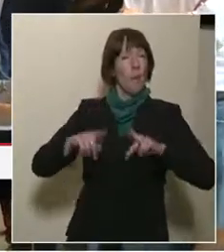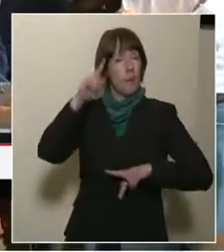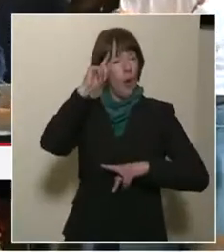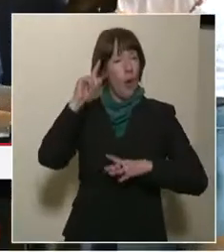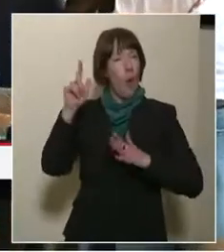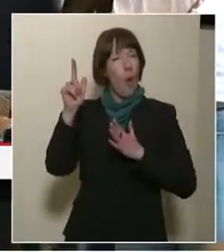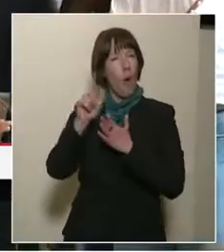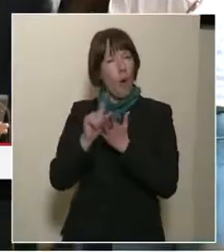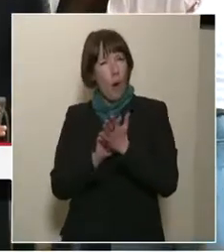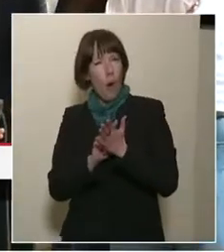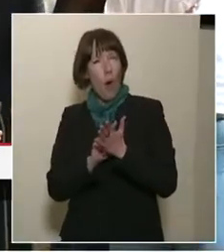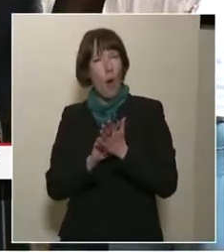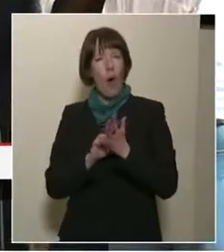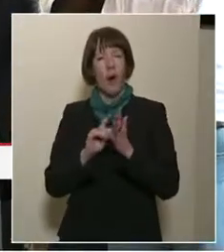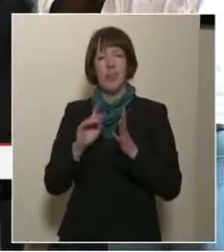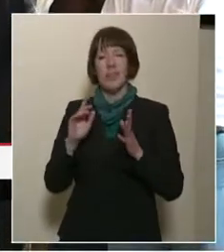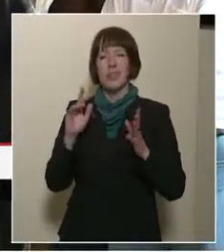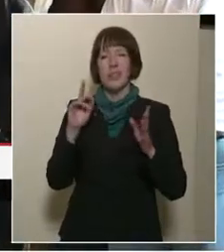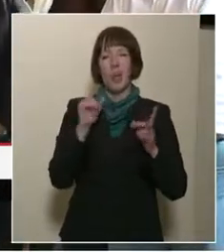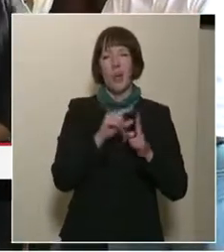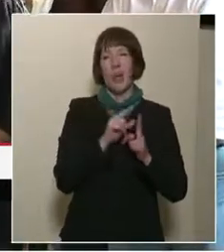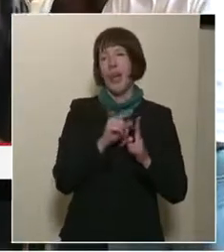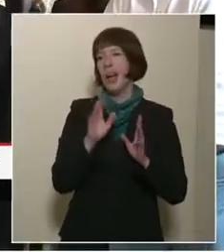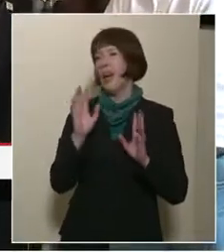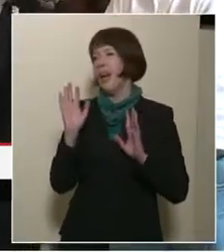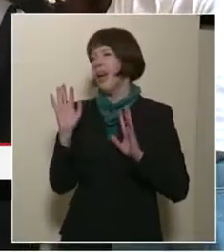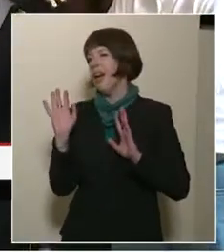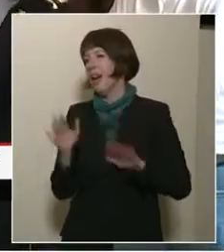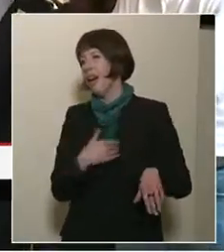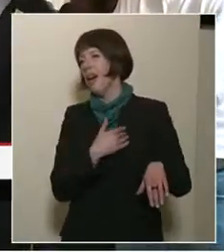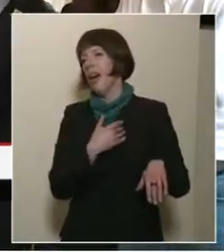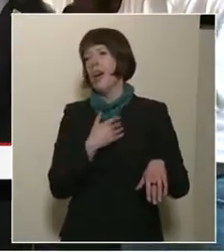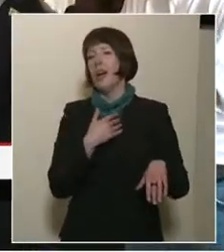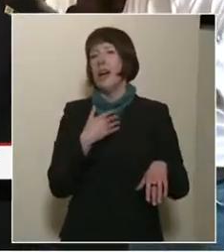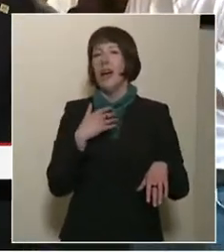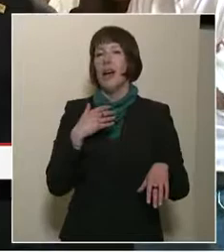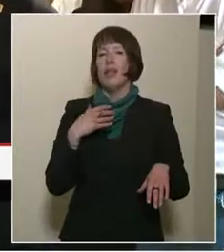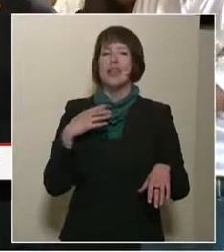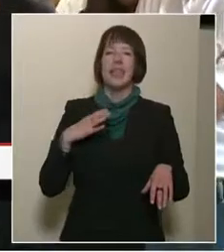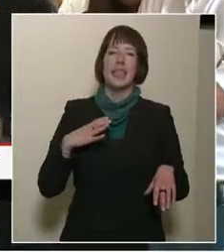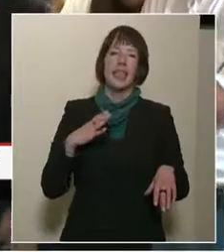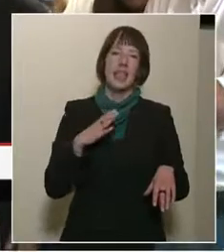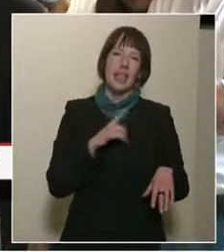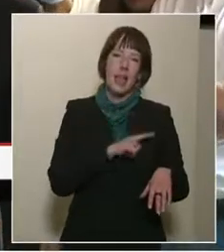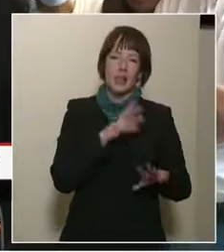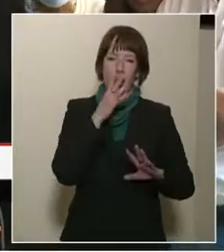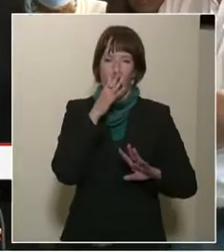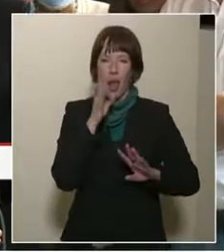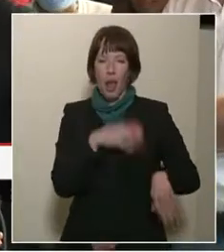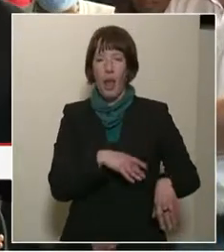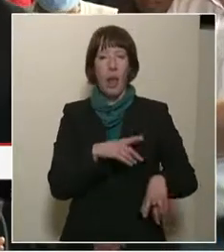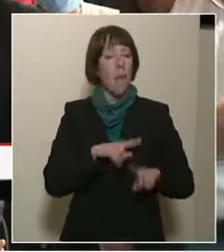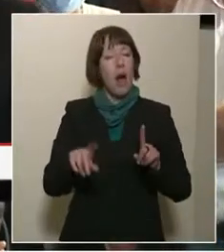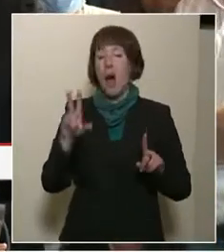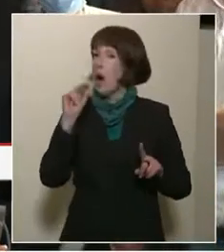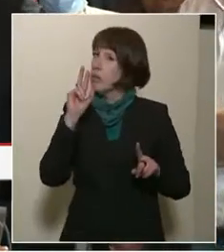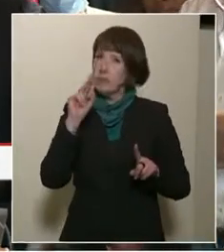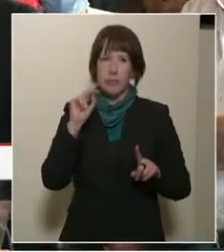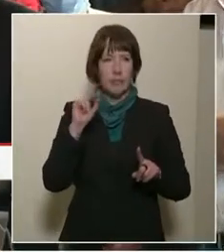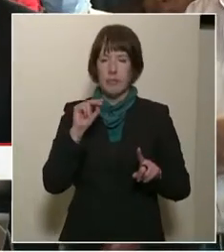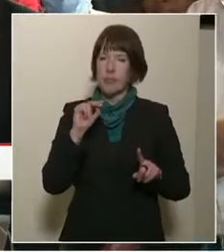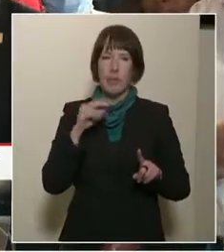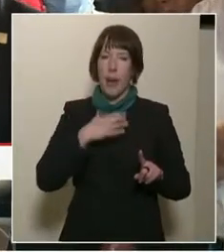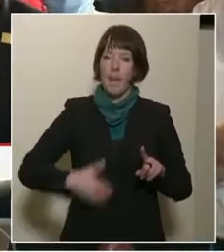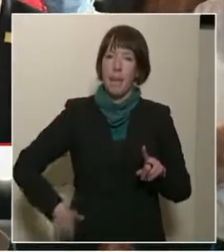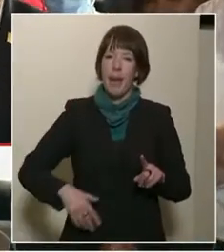laws were just words to the council members' things. But this mayor appointed an entrepreneur that believes